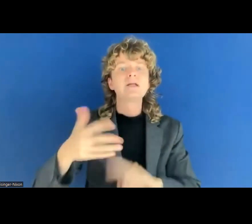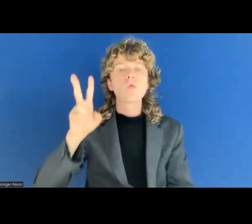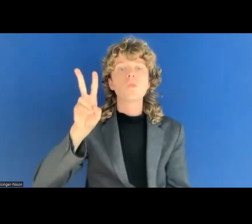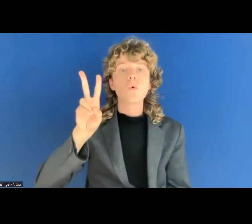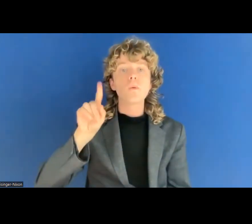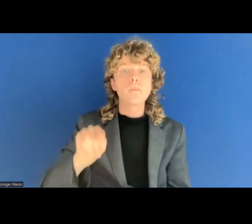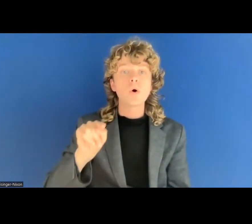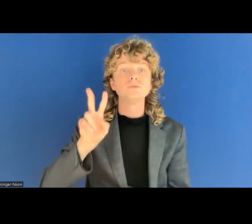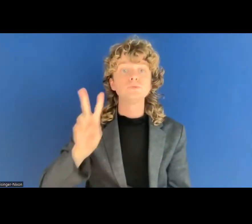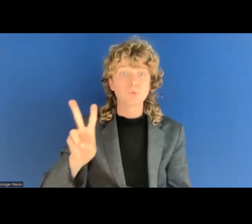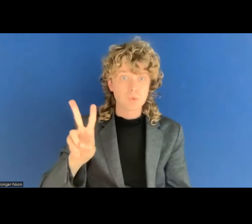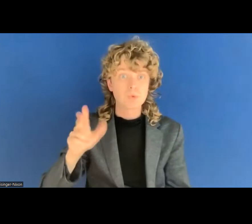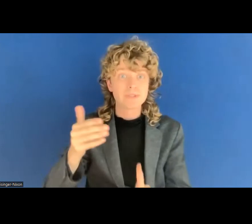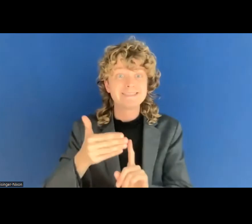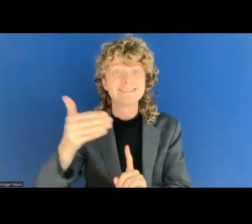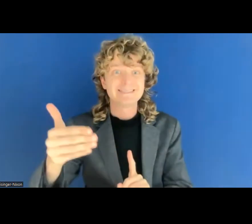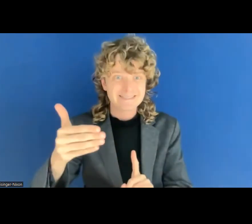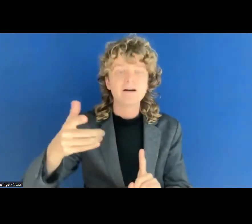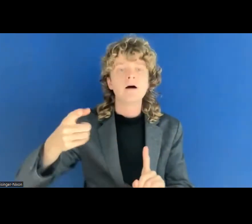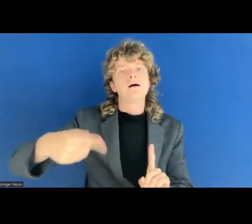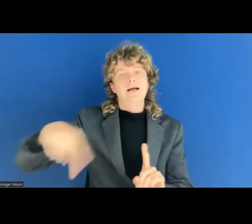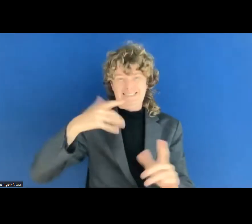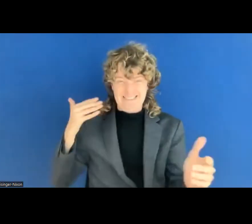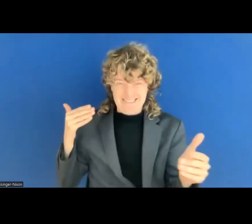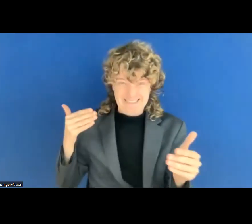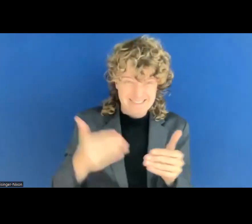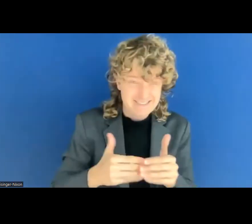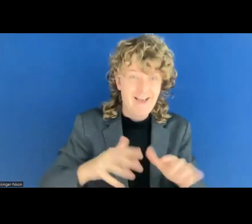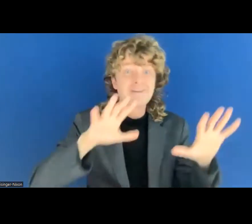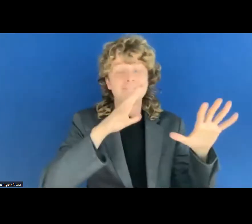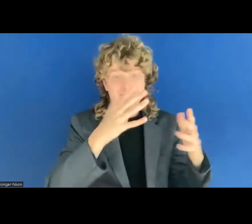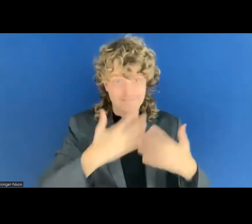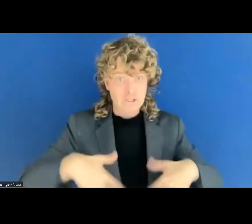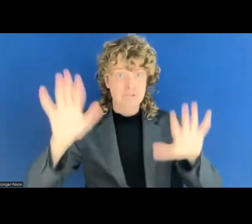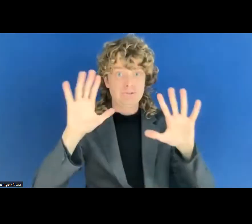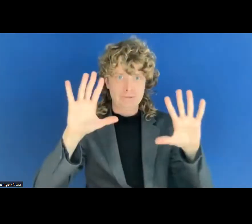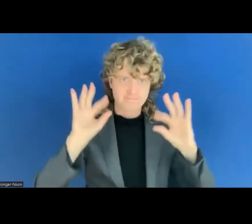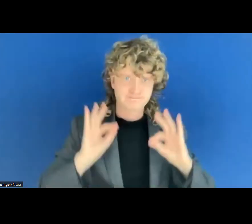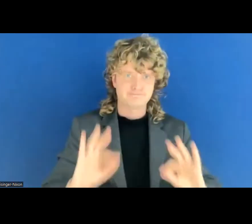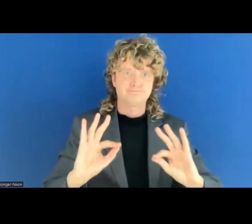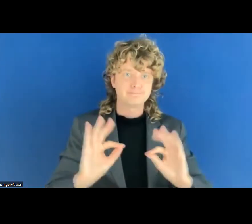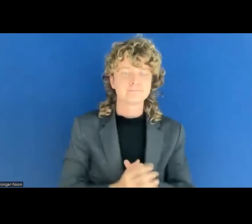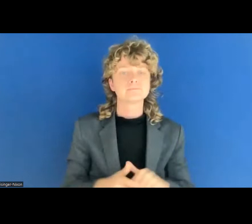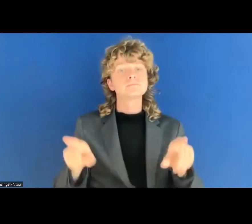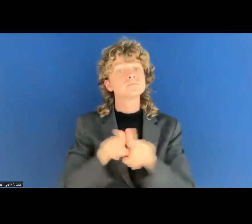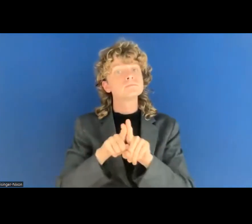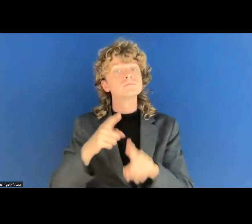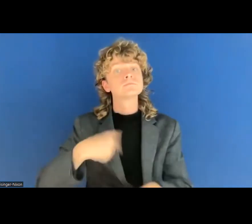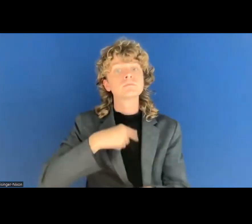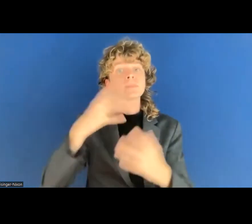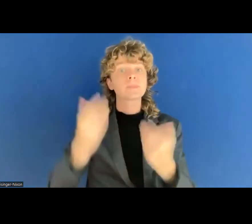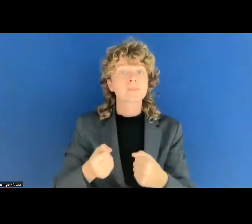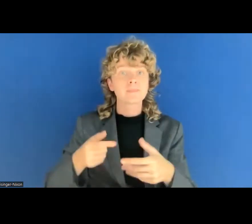the real-time text section, and there's a work from Etsy that has provided very